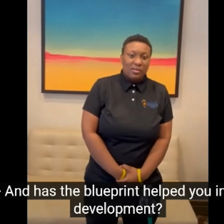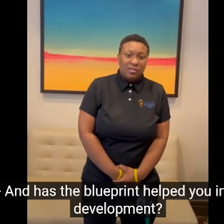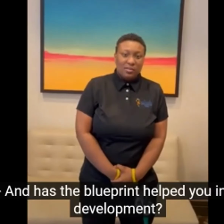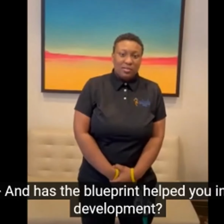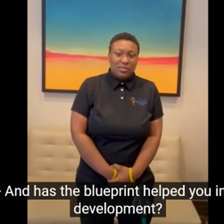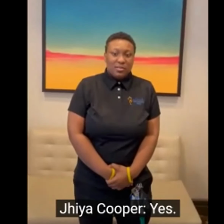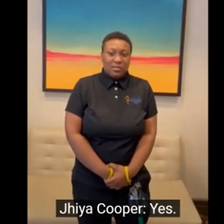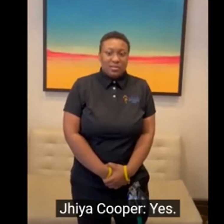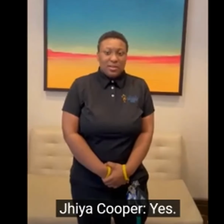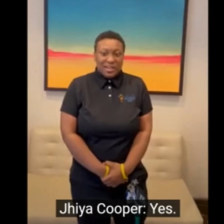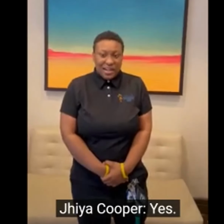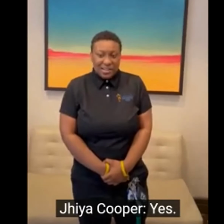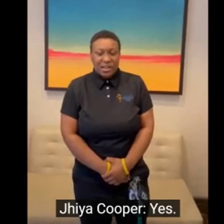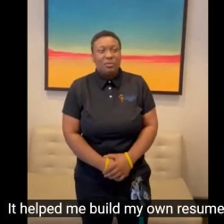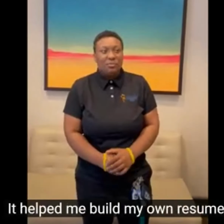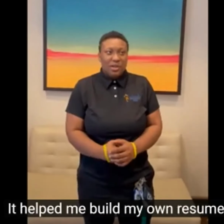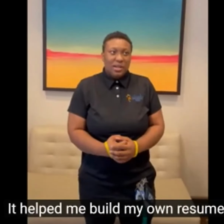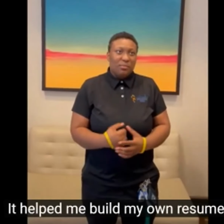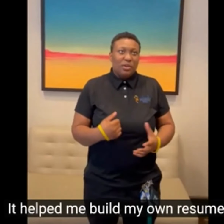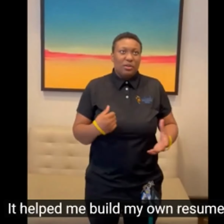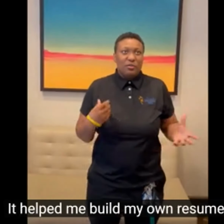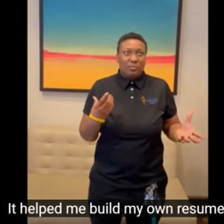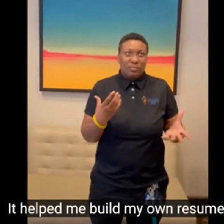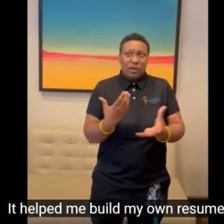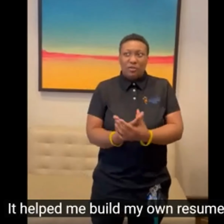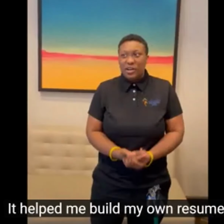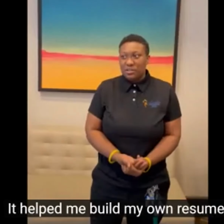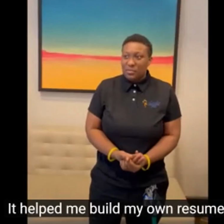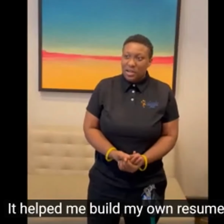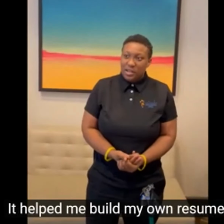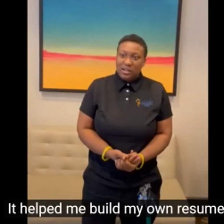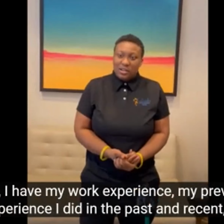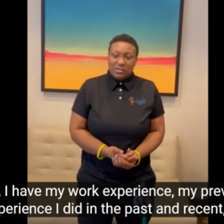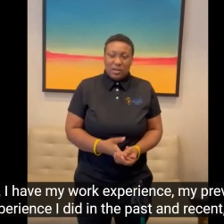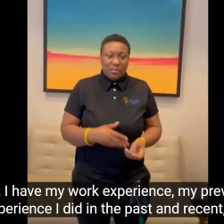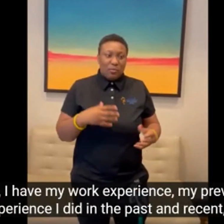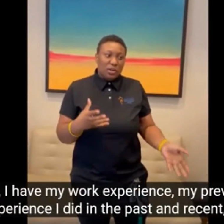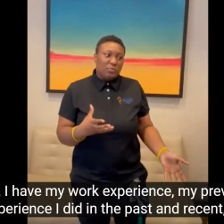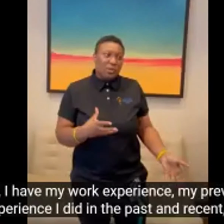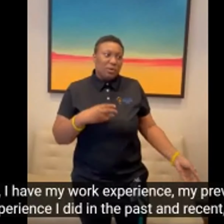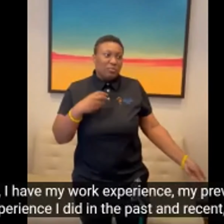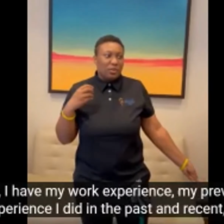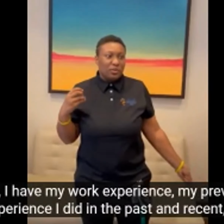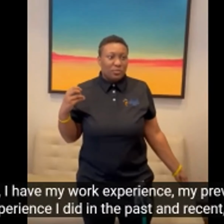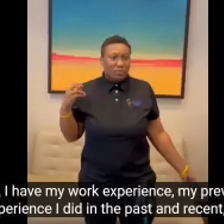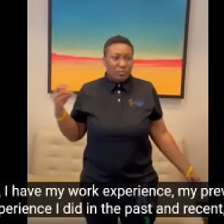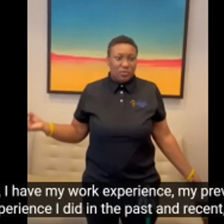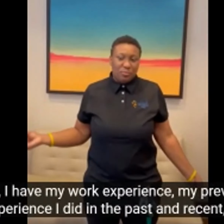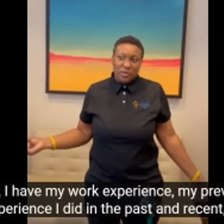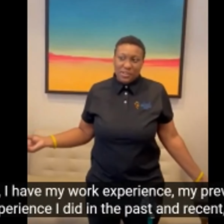in job development? Yes, it helped me build my own resume. So I have my work experience,